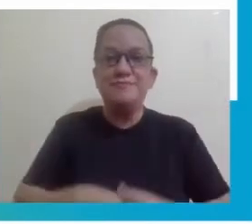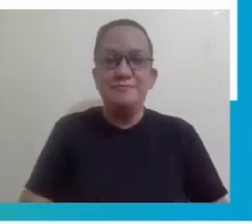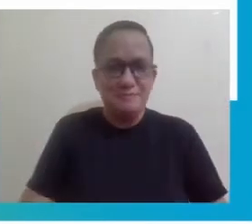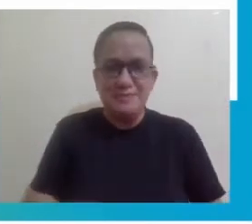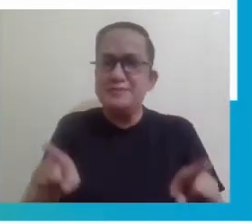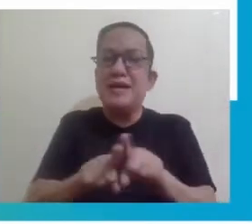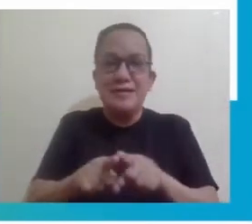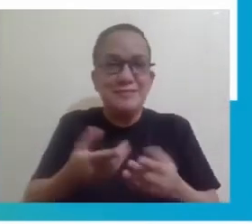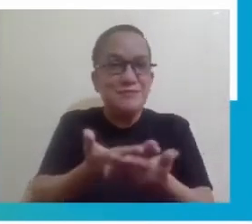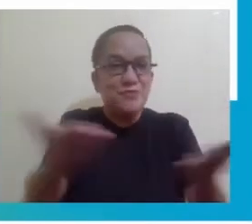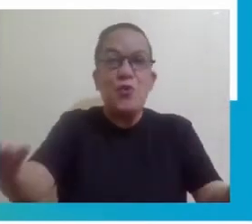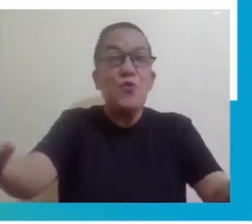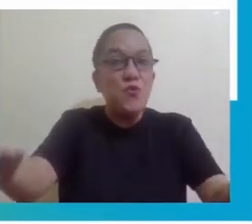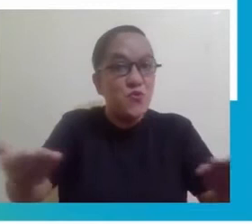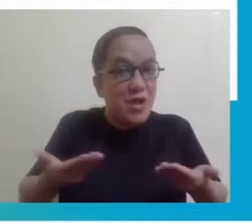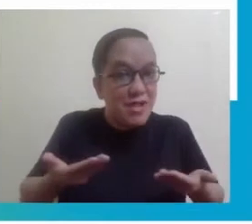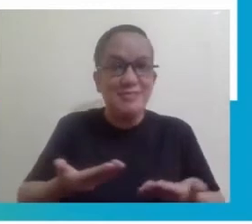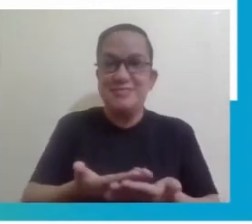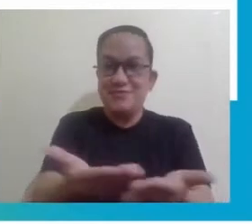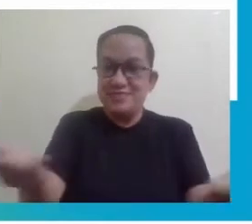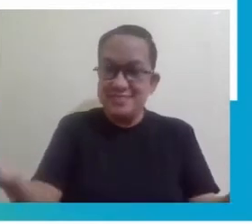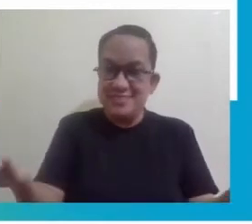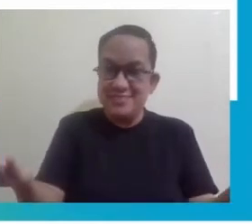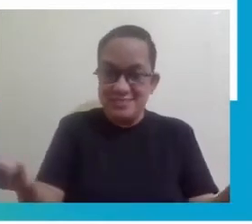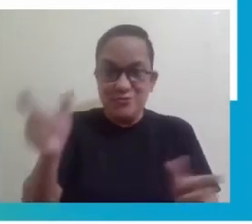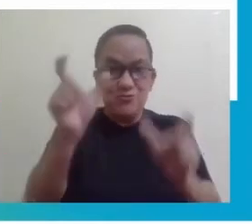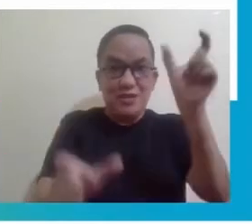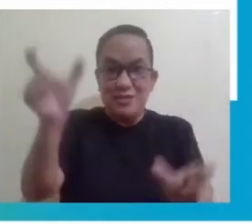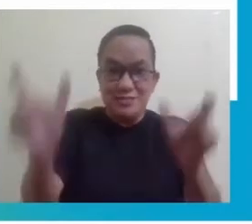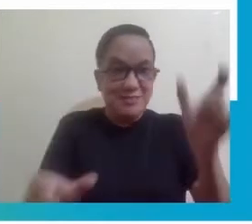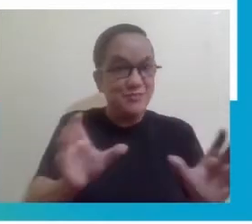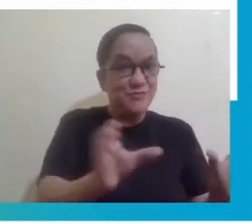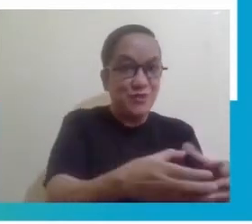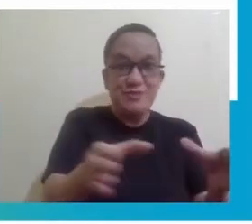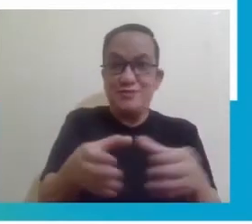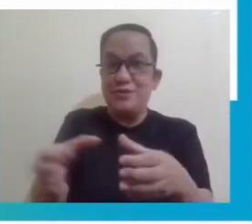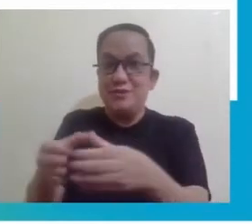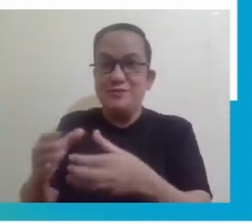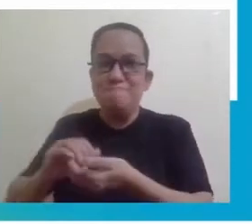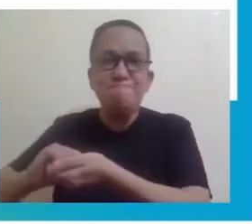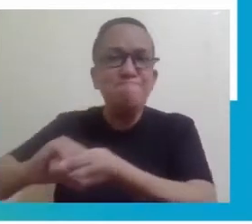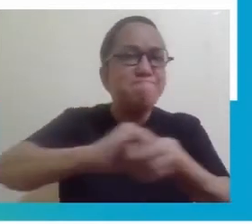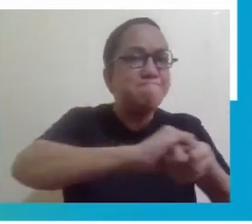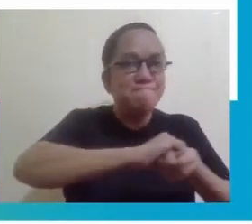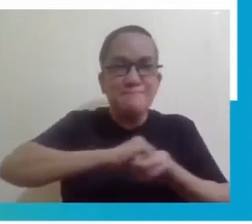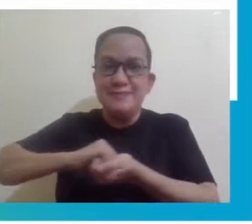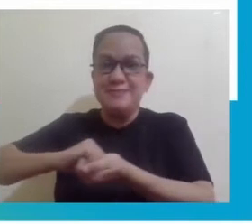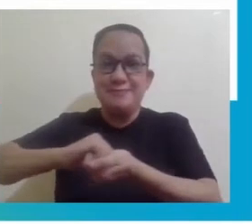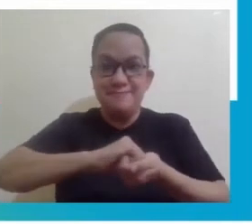all our civil society organization partners to the 54th annual